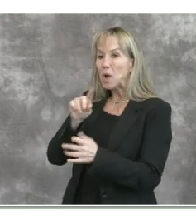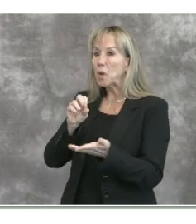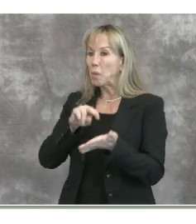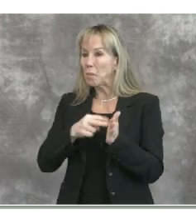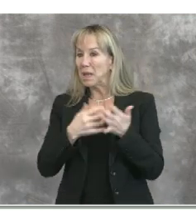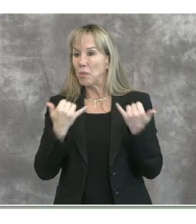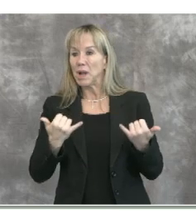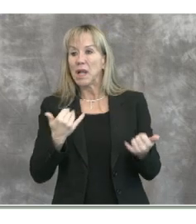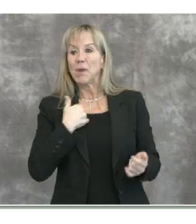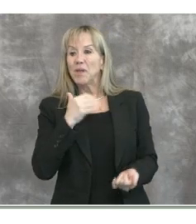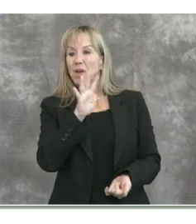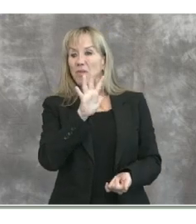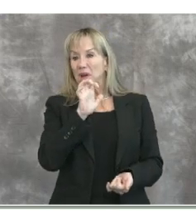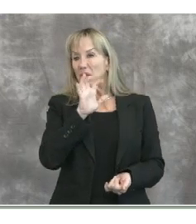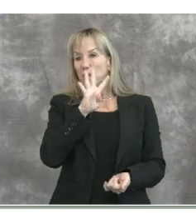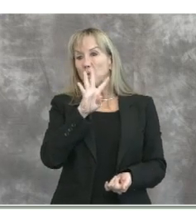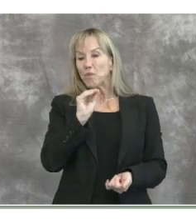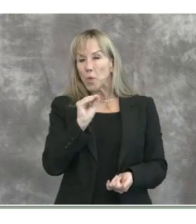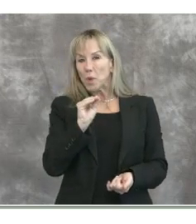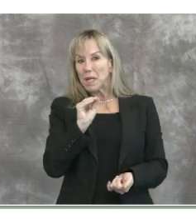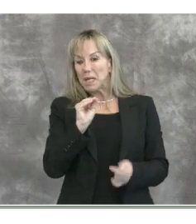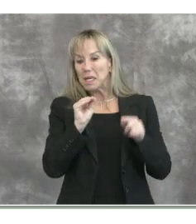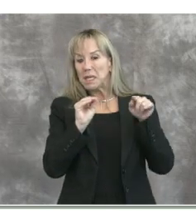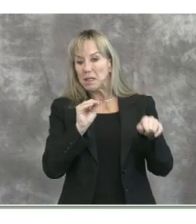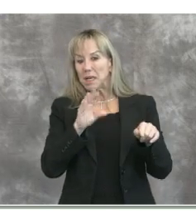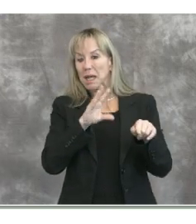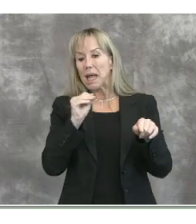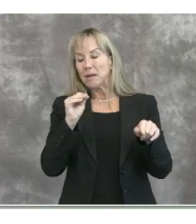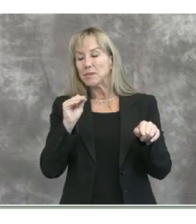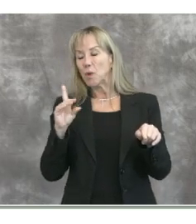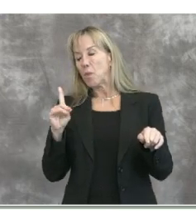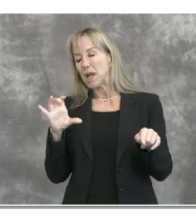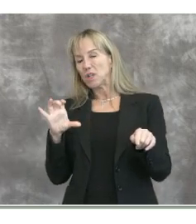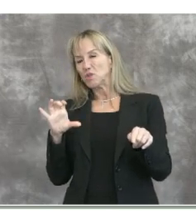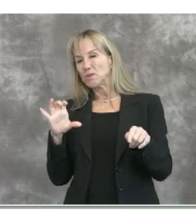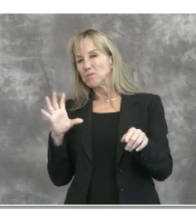540. Along with over 100 that are in the county